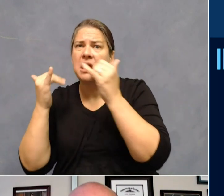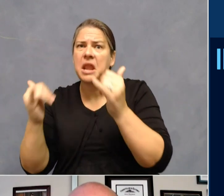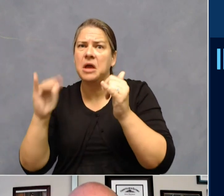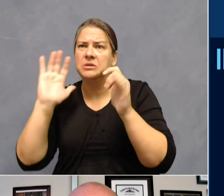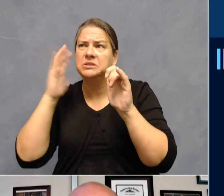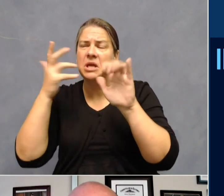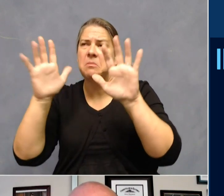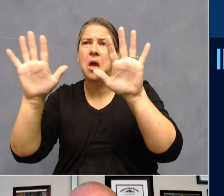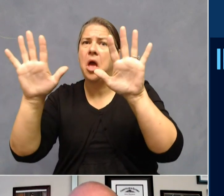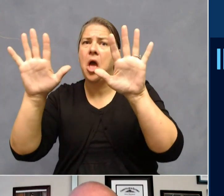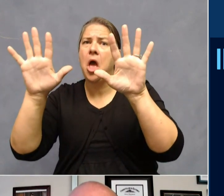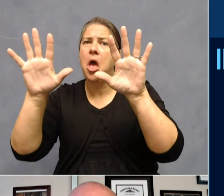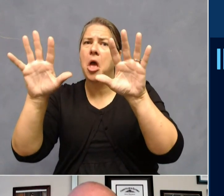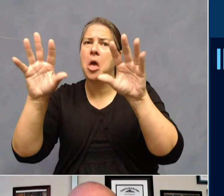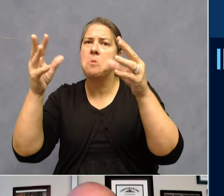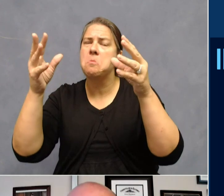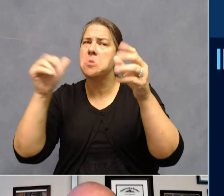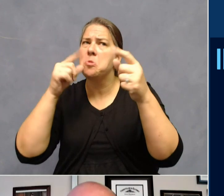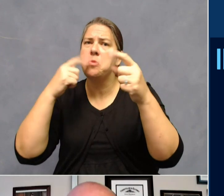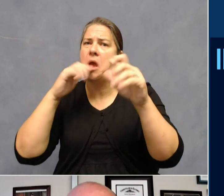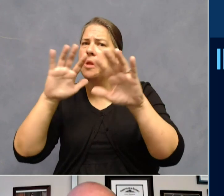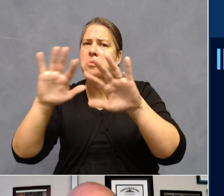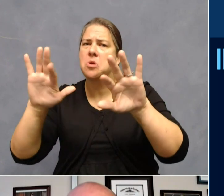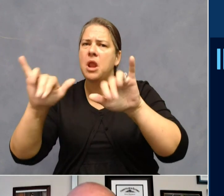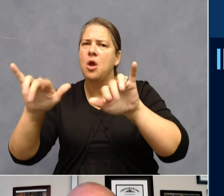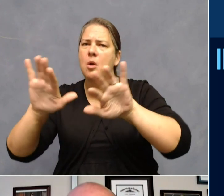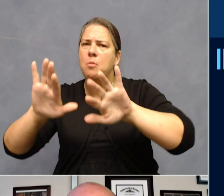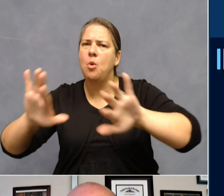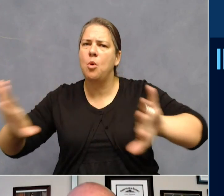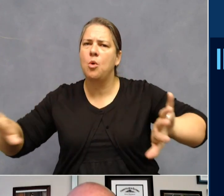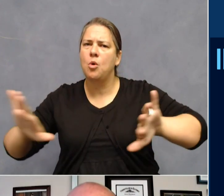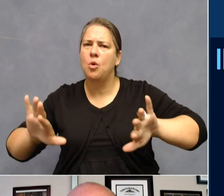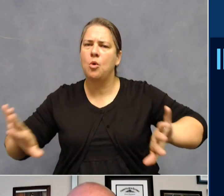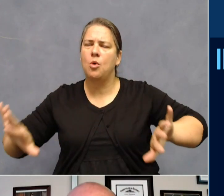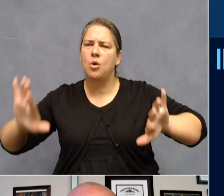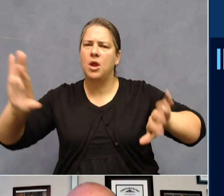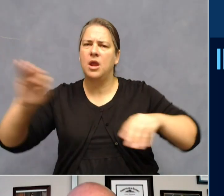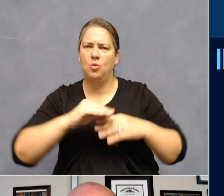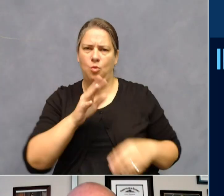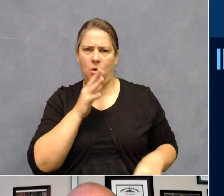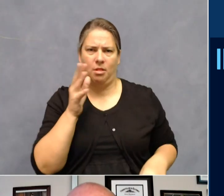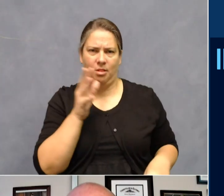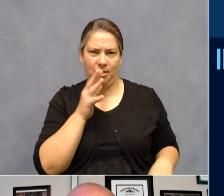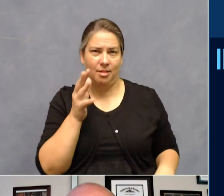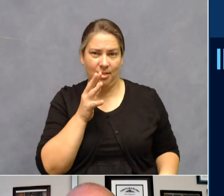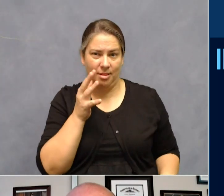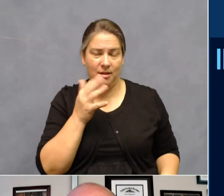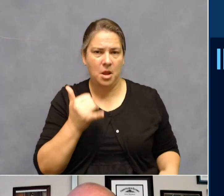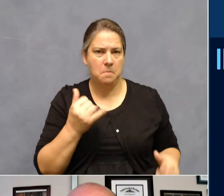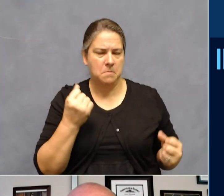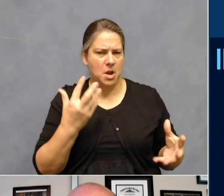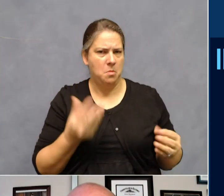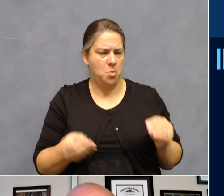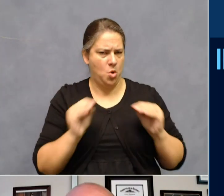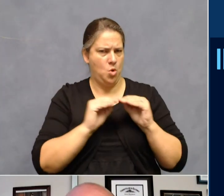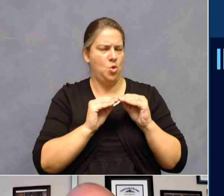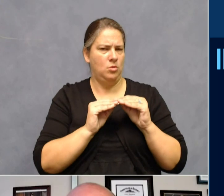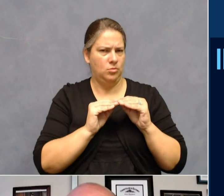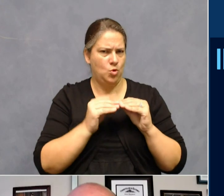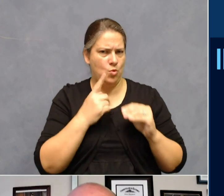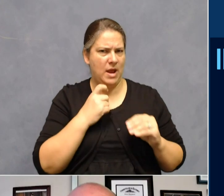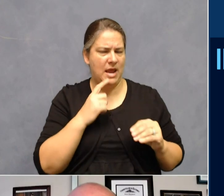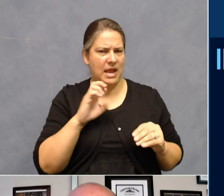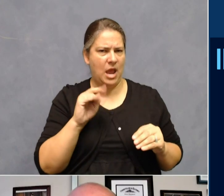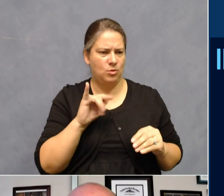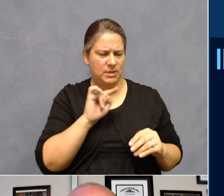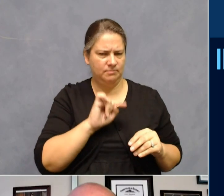rural counties. And there are many more red counties than there were in the weeks prior. The disease and who it